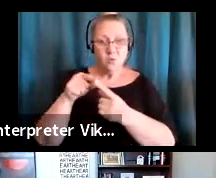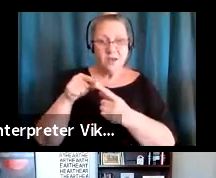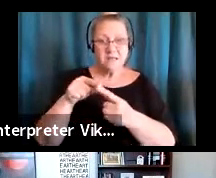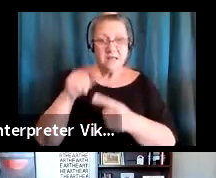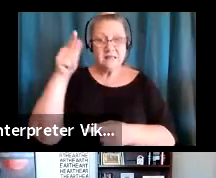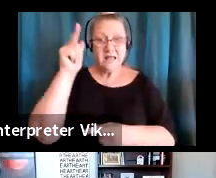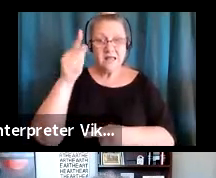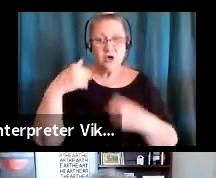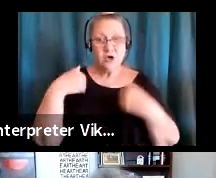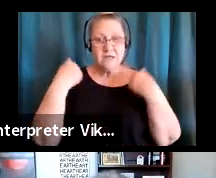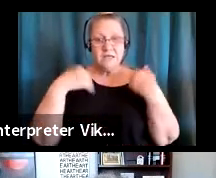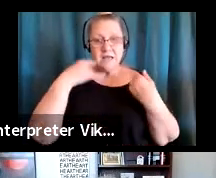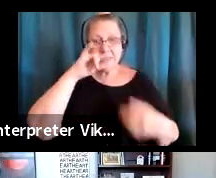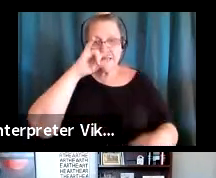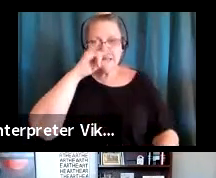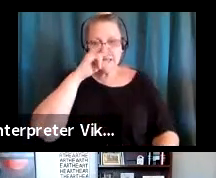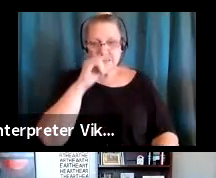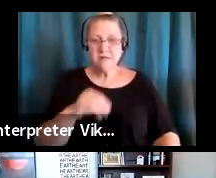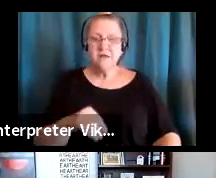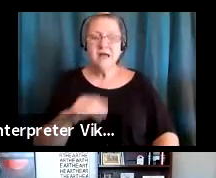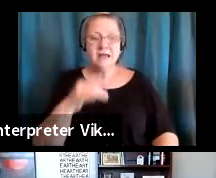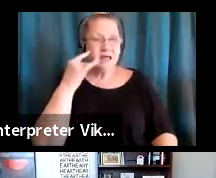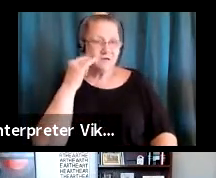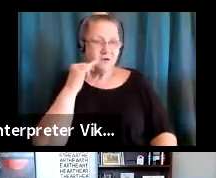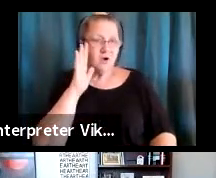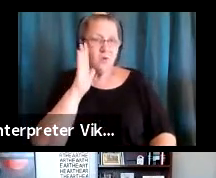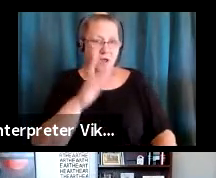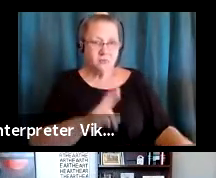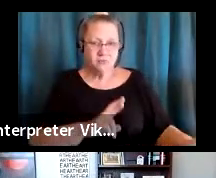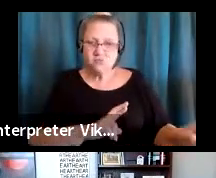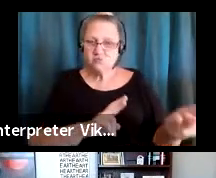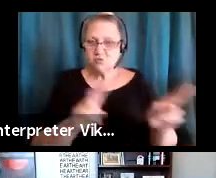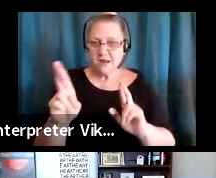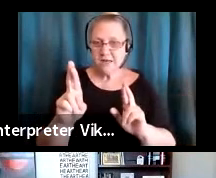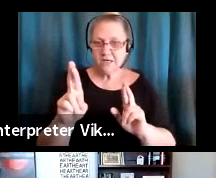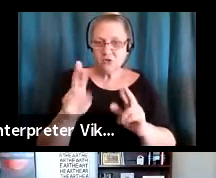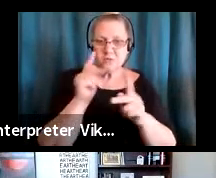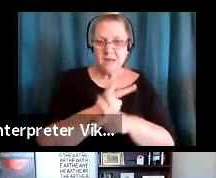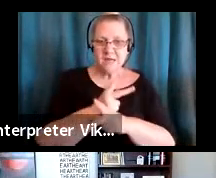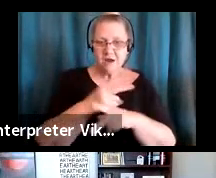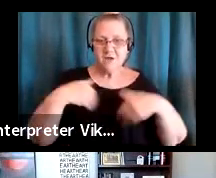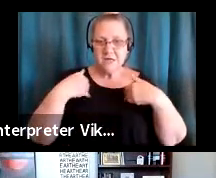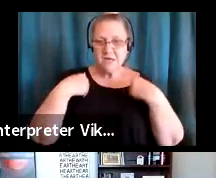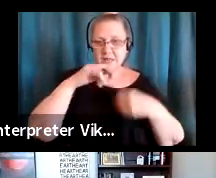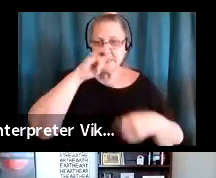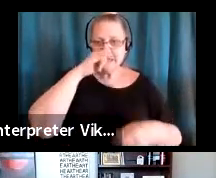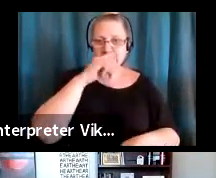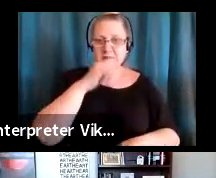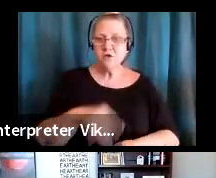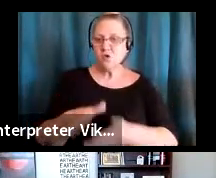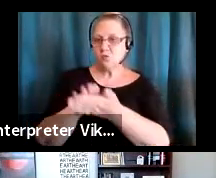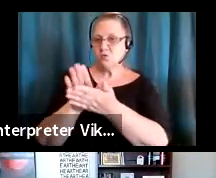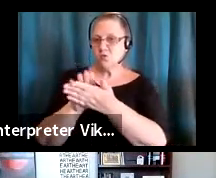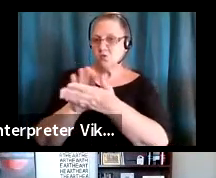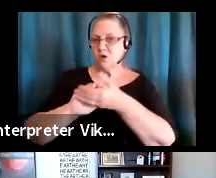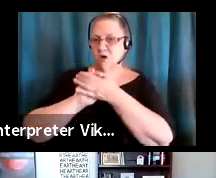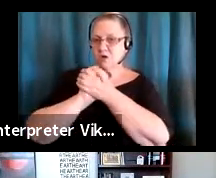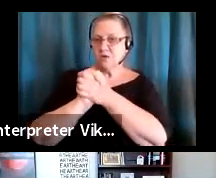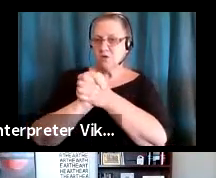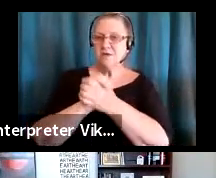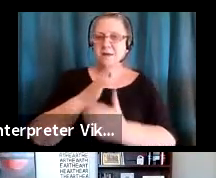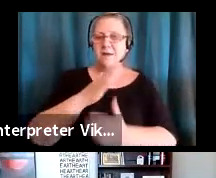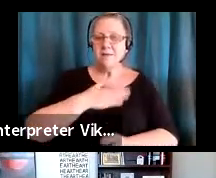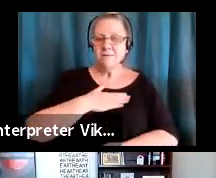kids are eligible. California will already have the infrastructure in place to handle that. So kudos to my colleagues who are on the cutting edge of